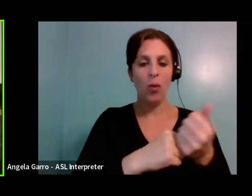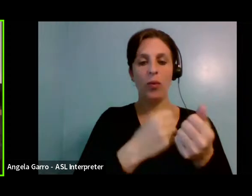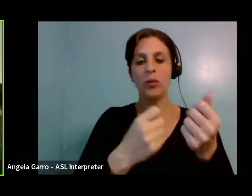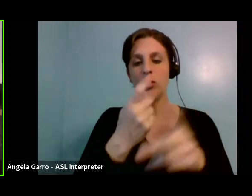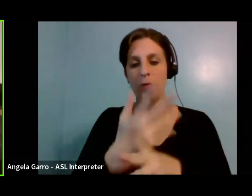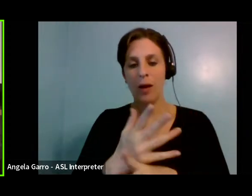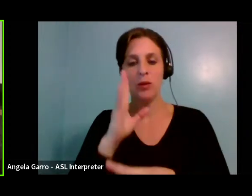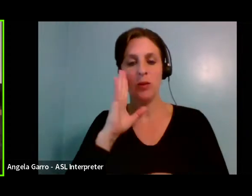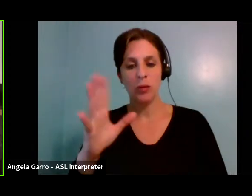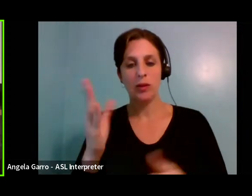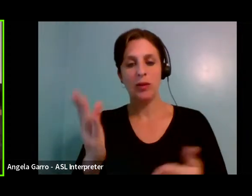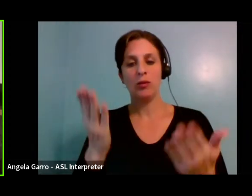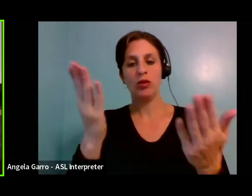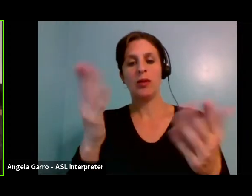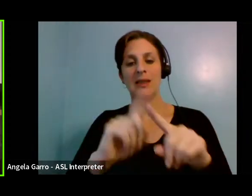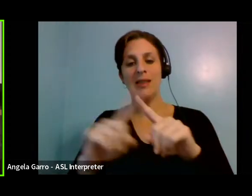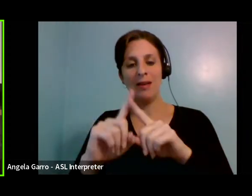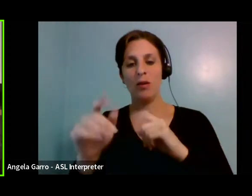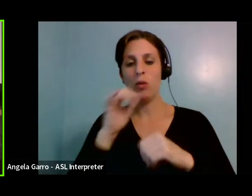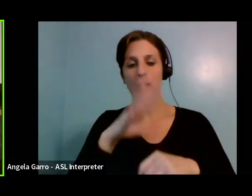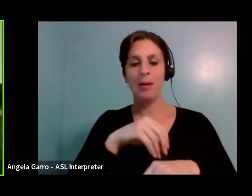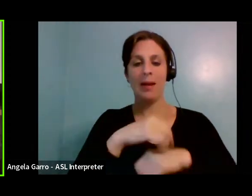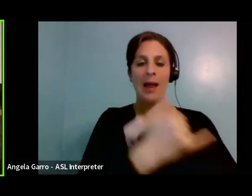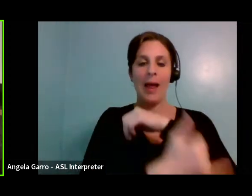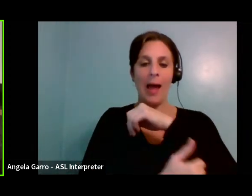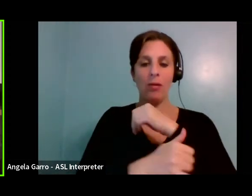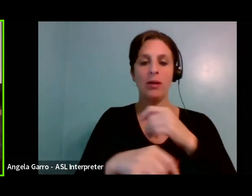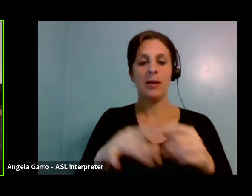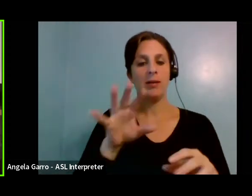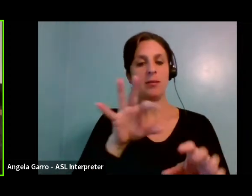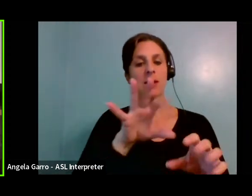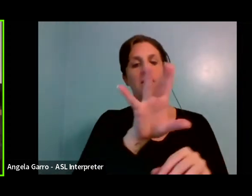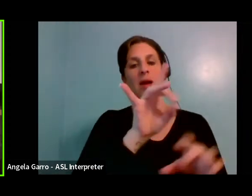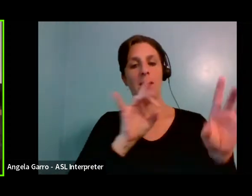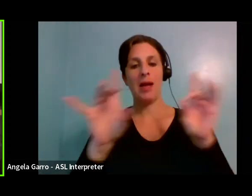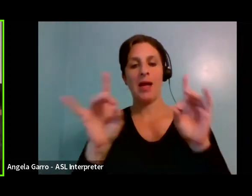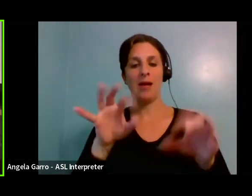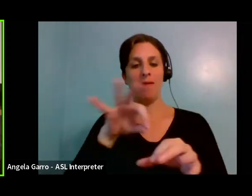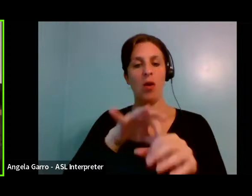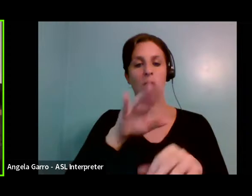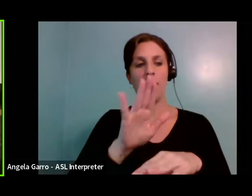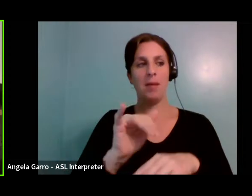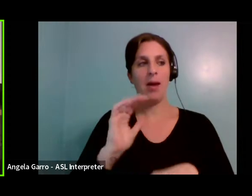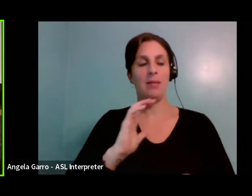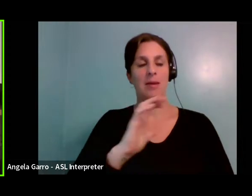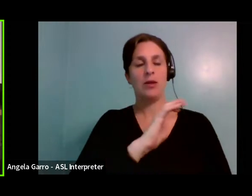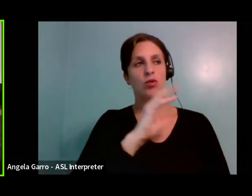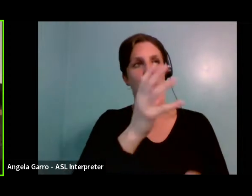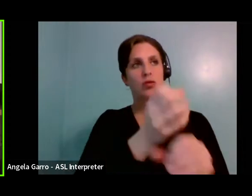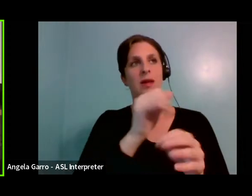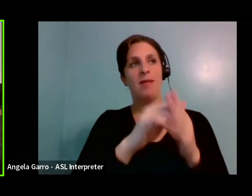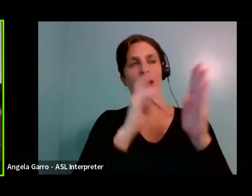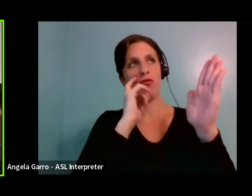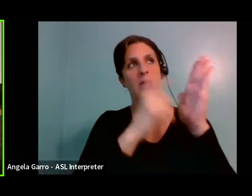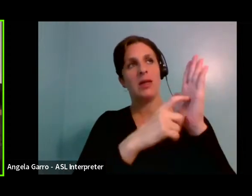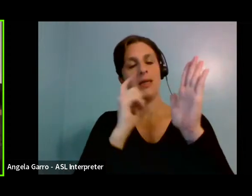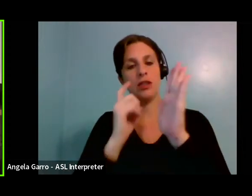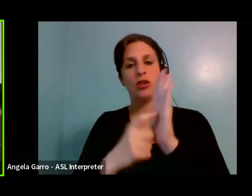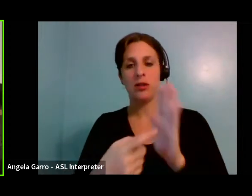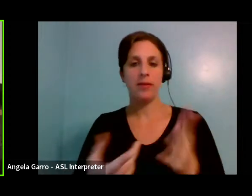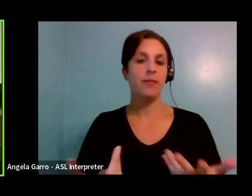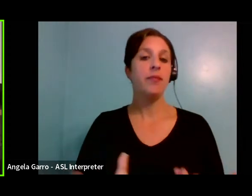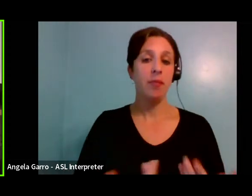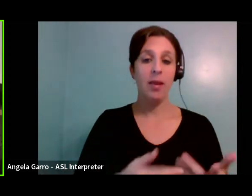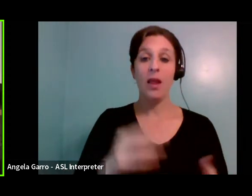nominated and voted on by a committee to receive that recognition. The